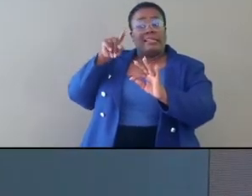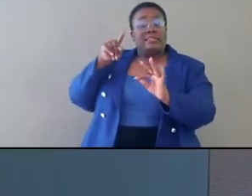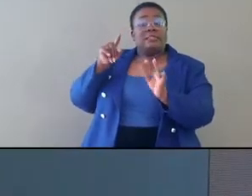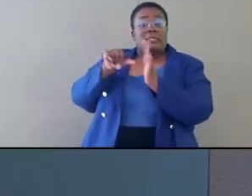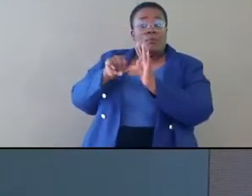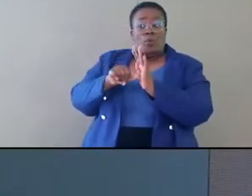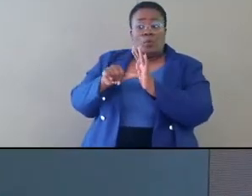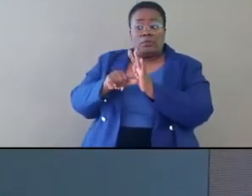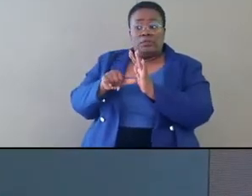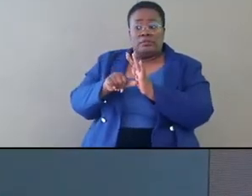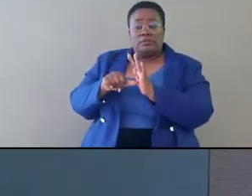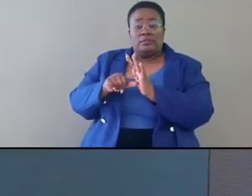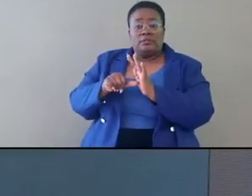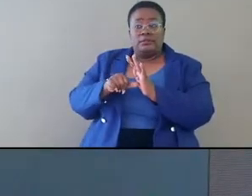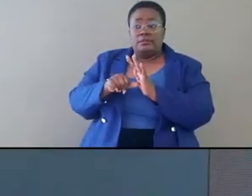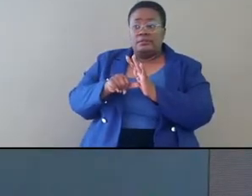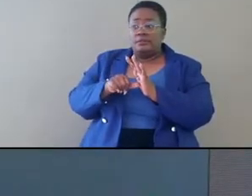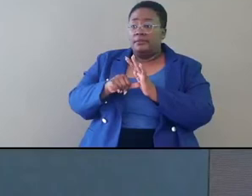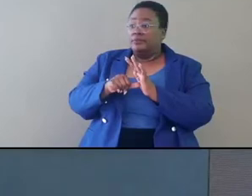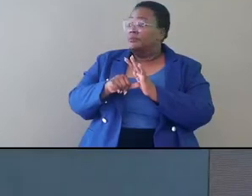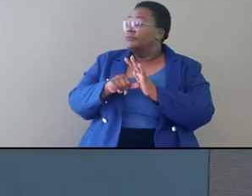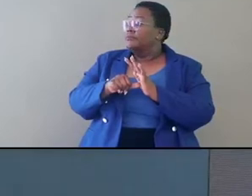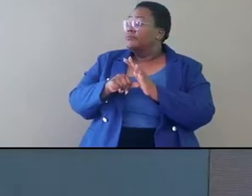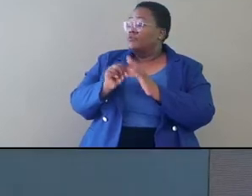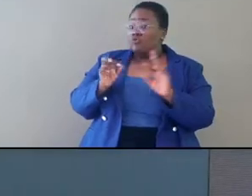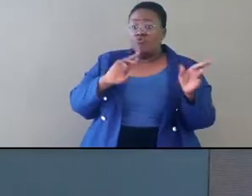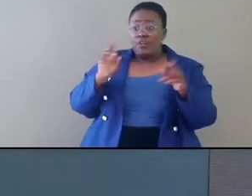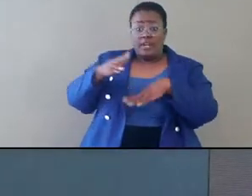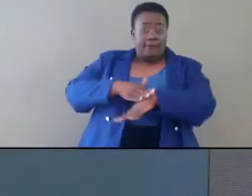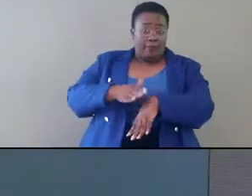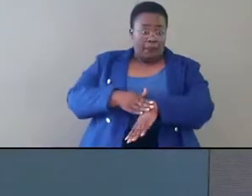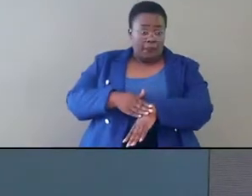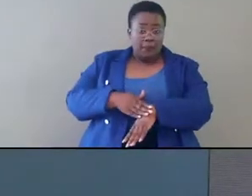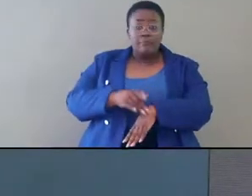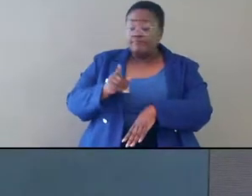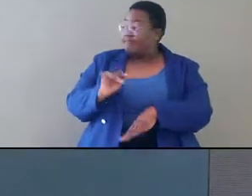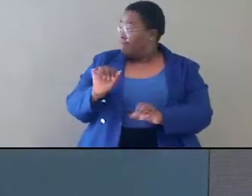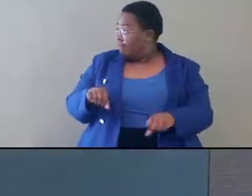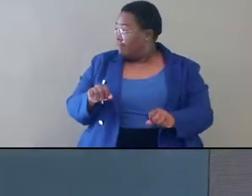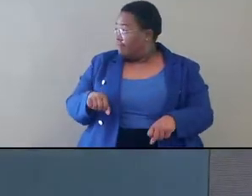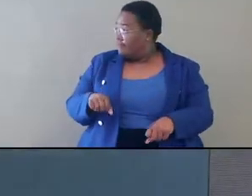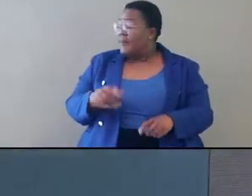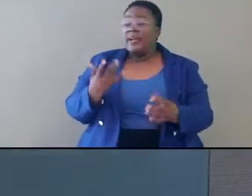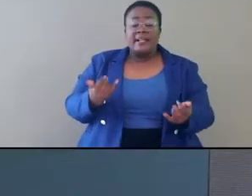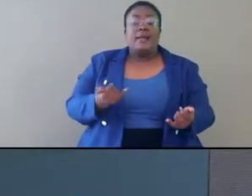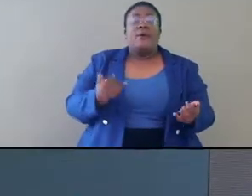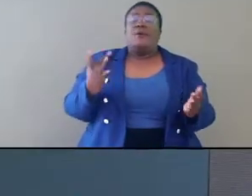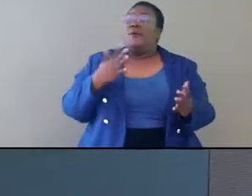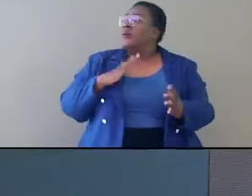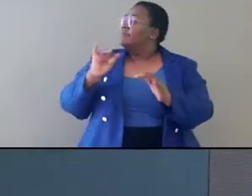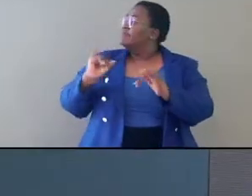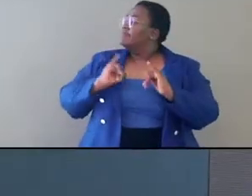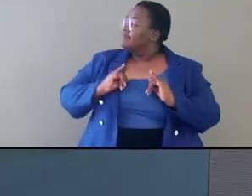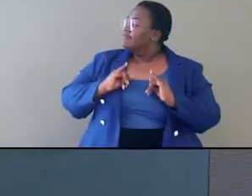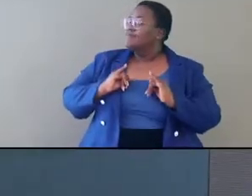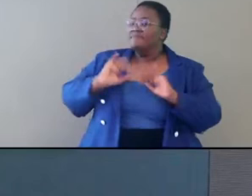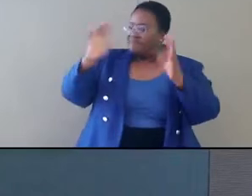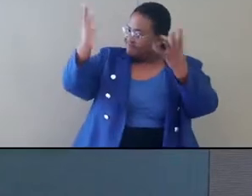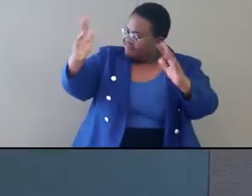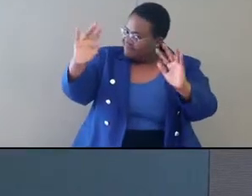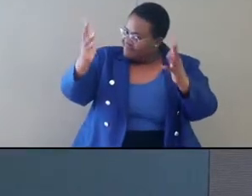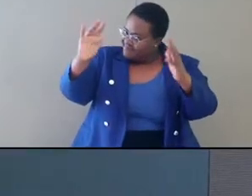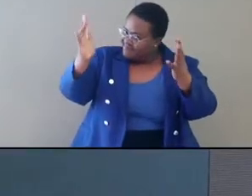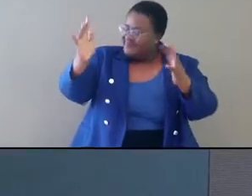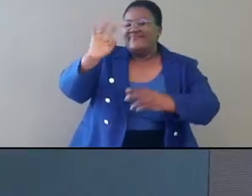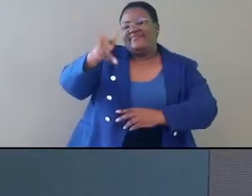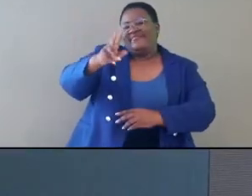that you put forward are you ready for a little bit more of that are you ok right at this point in time can you give my sister a hand one